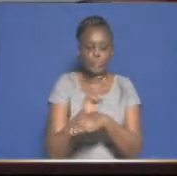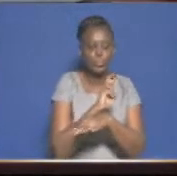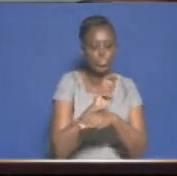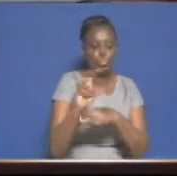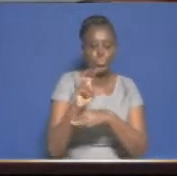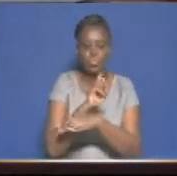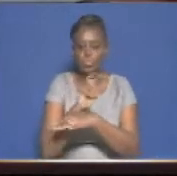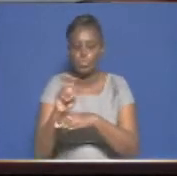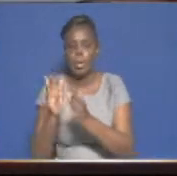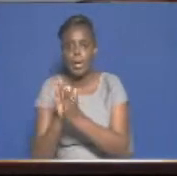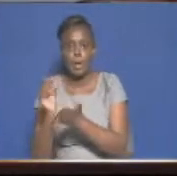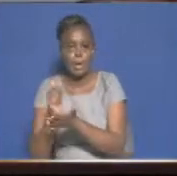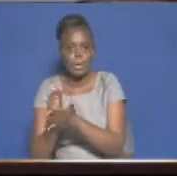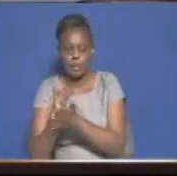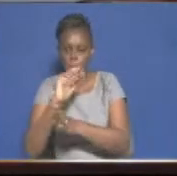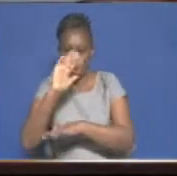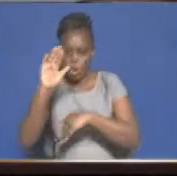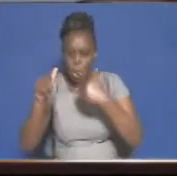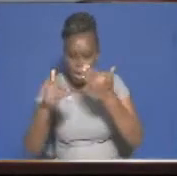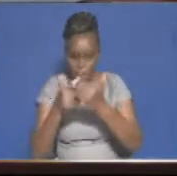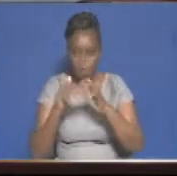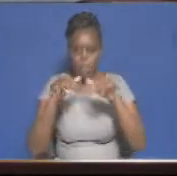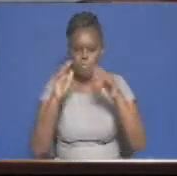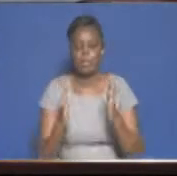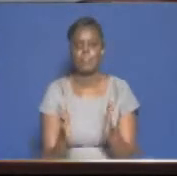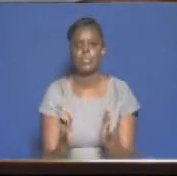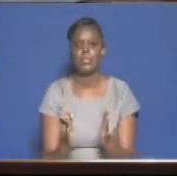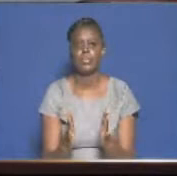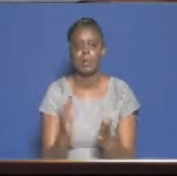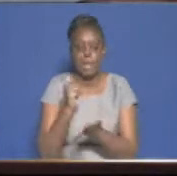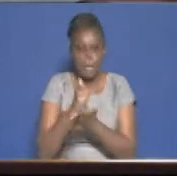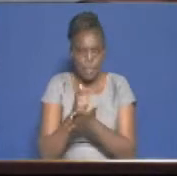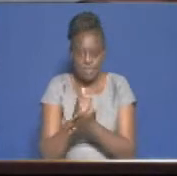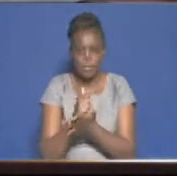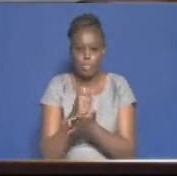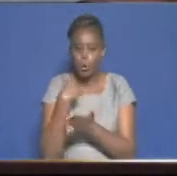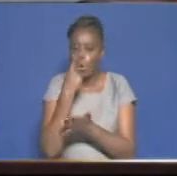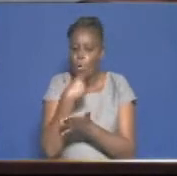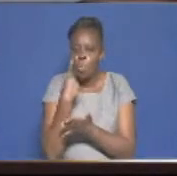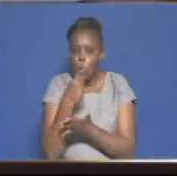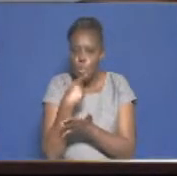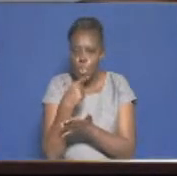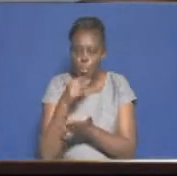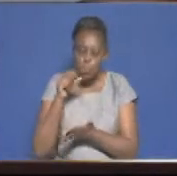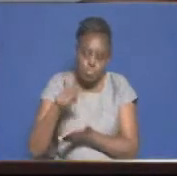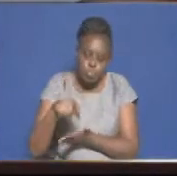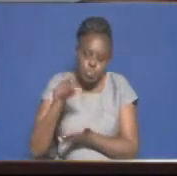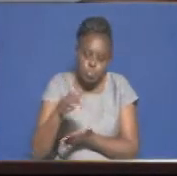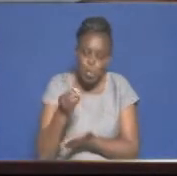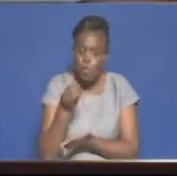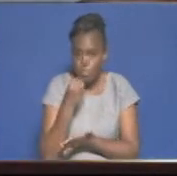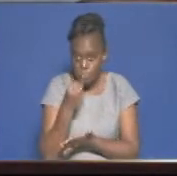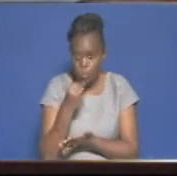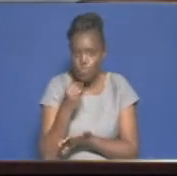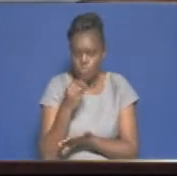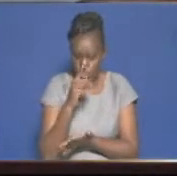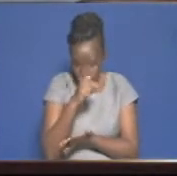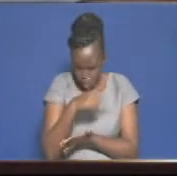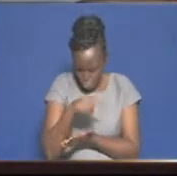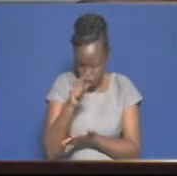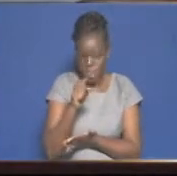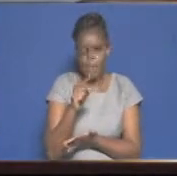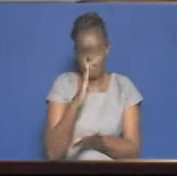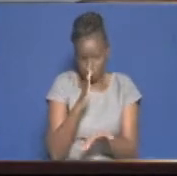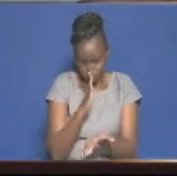and registration of all farmers whose produce is viable for the export